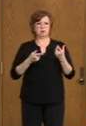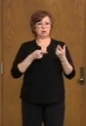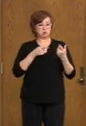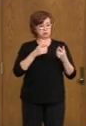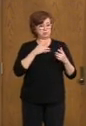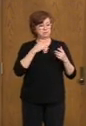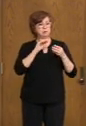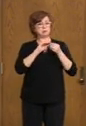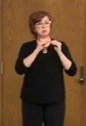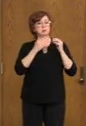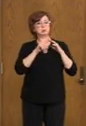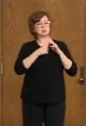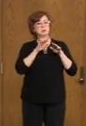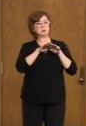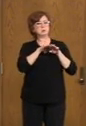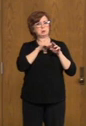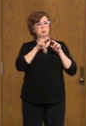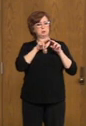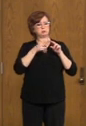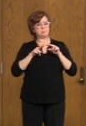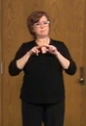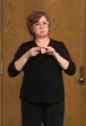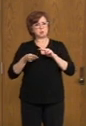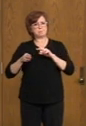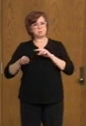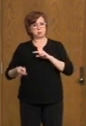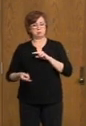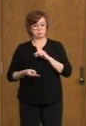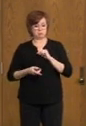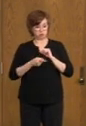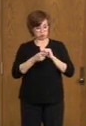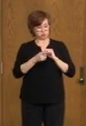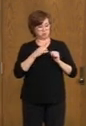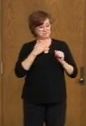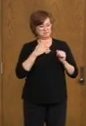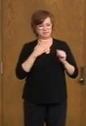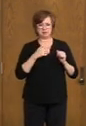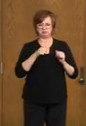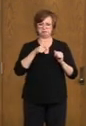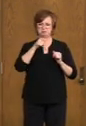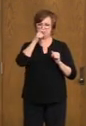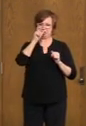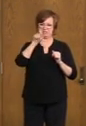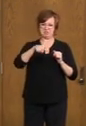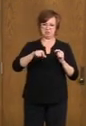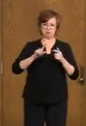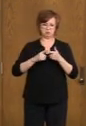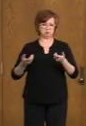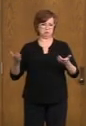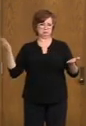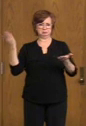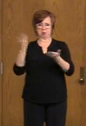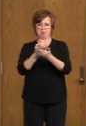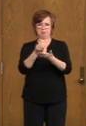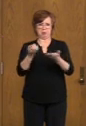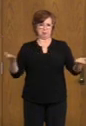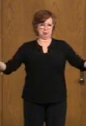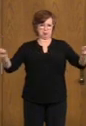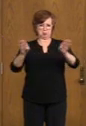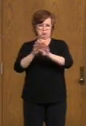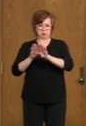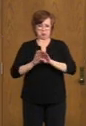you feel that that you may not have to bring down that hammer? And a related question for the Premier, it's